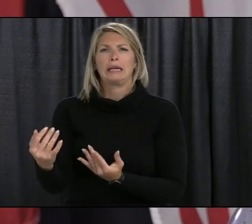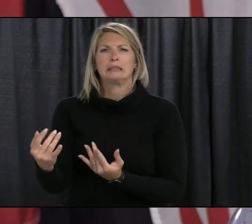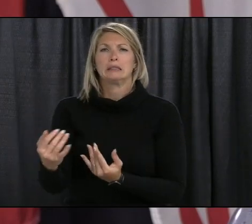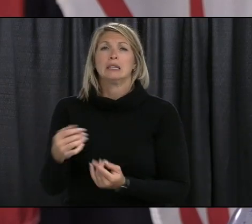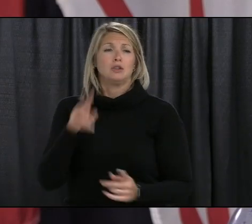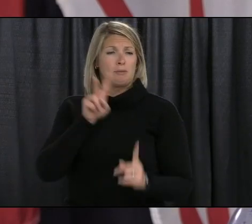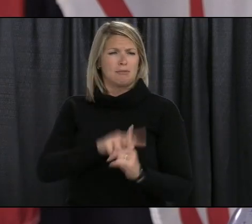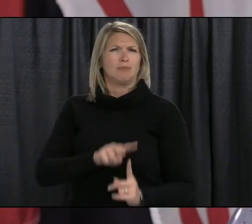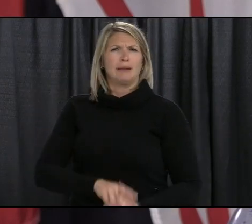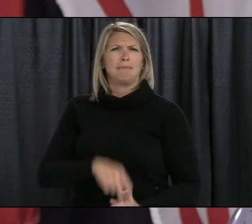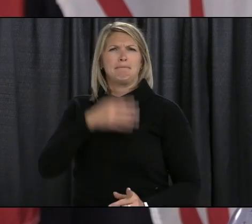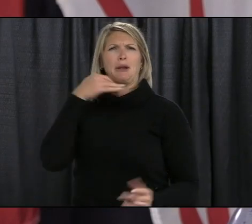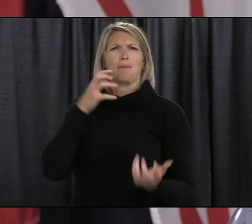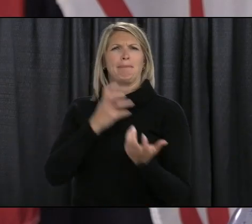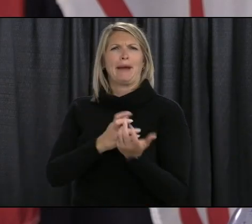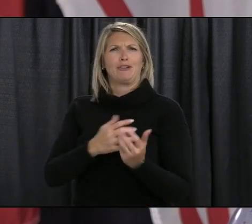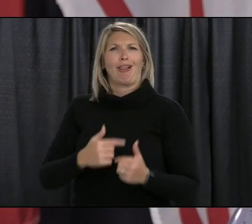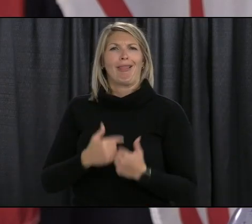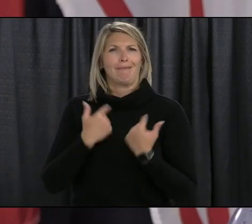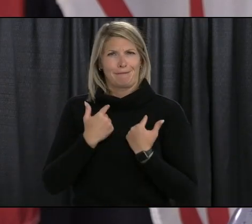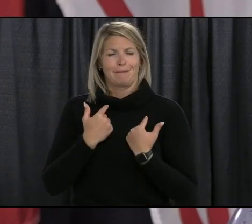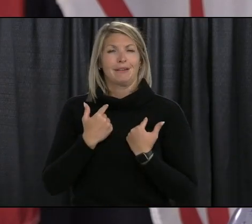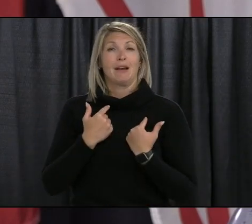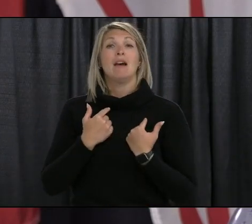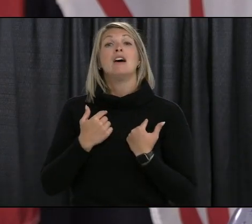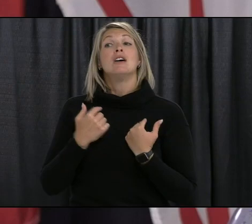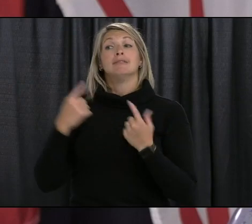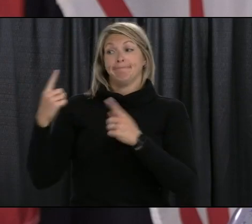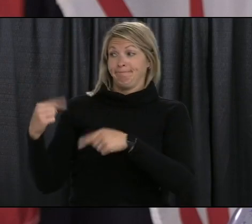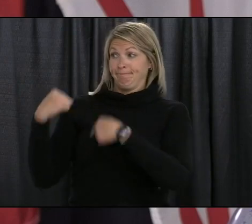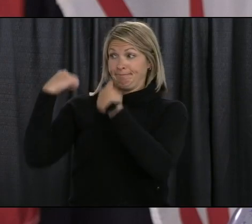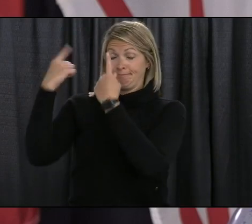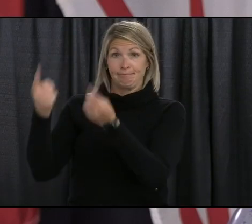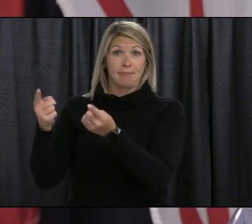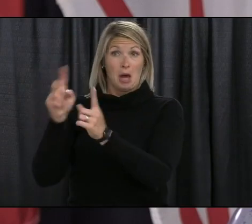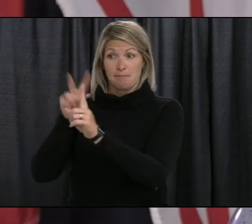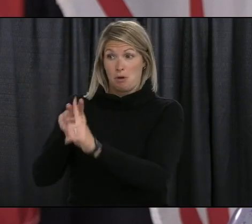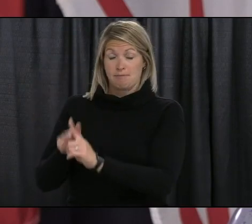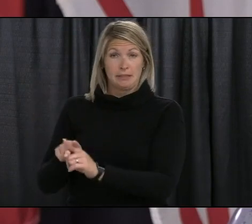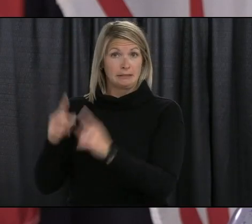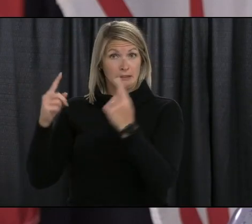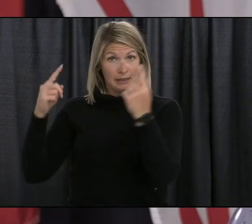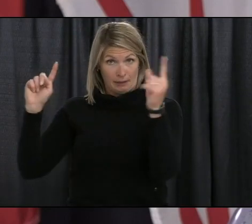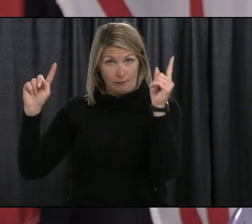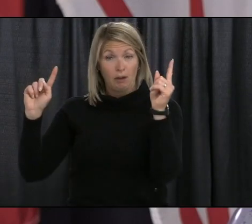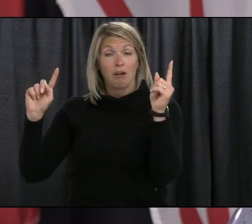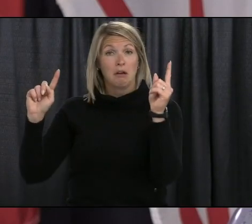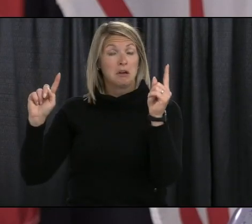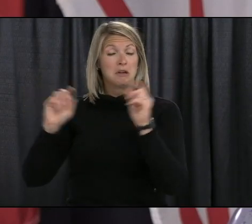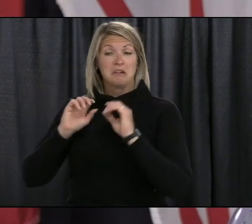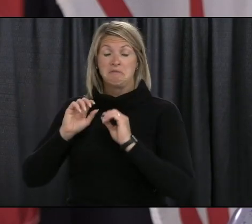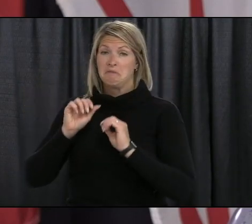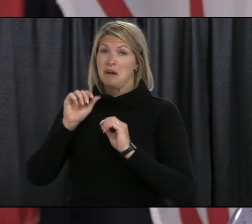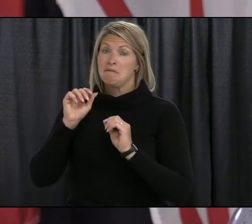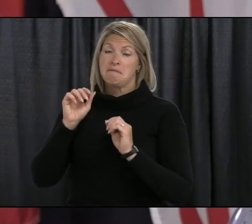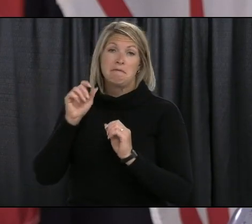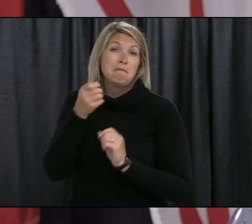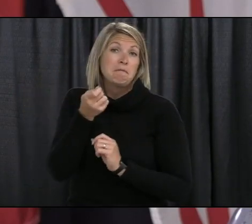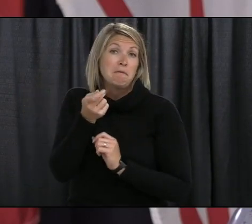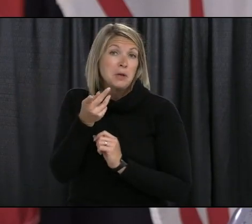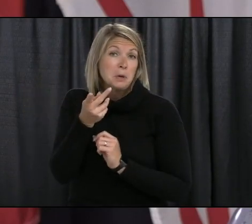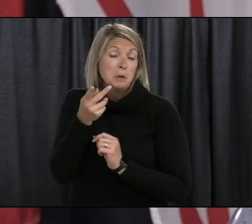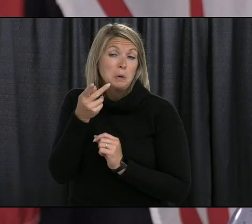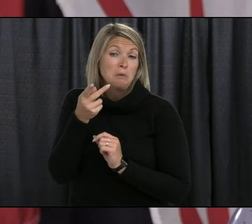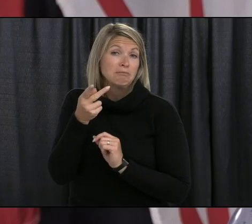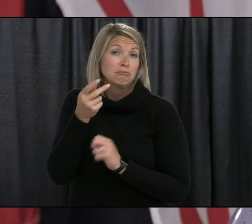at the end of the day, this system has worked and we haven't had significant challenges with it. If we get those kind